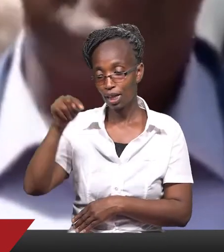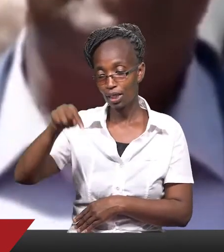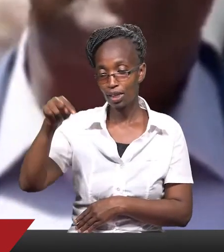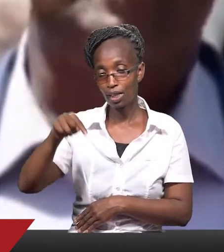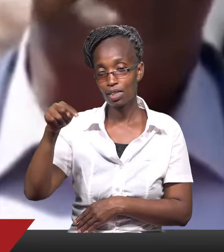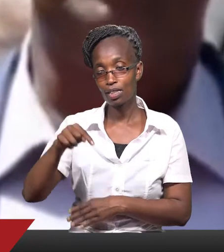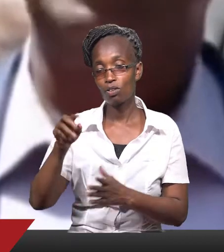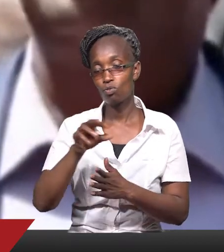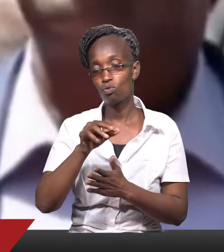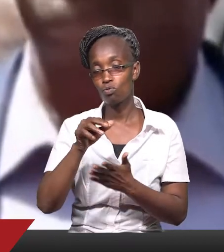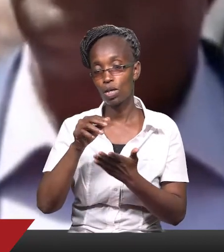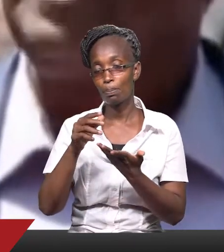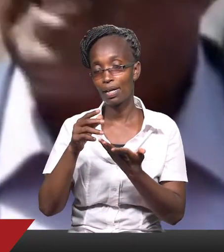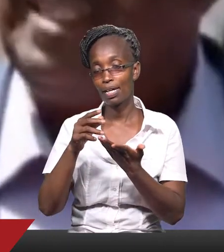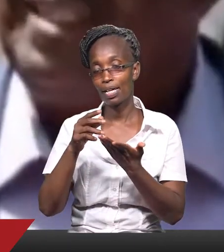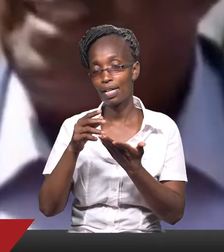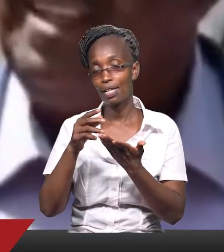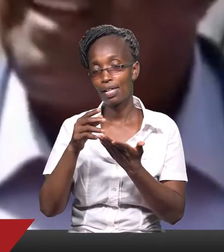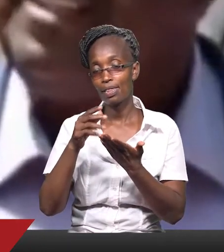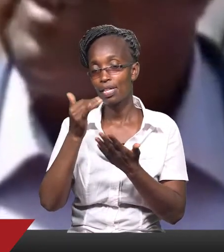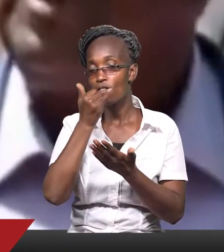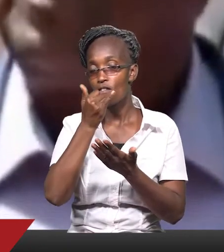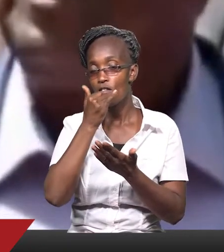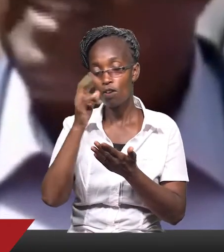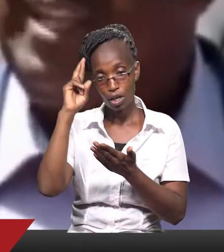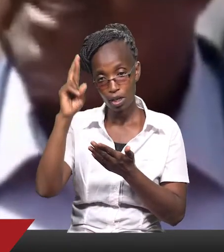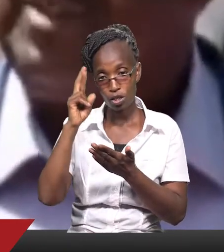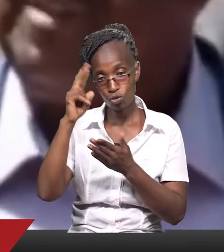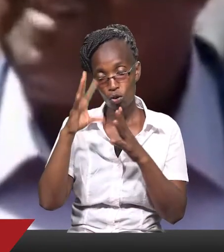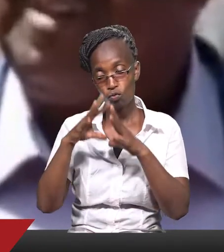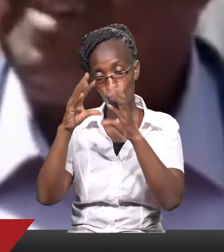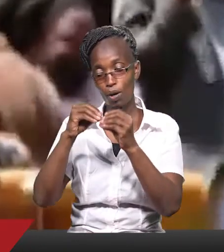that would be the most flimsy reason to go into an